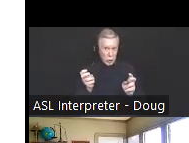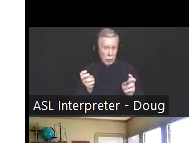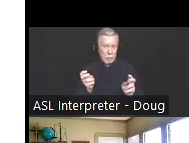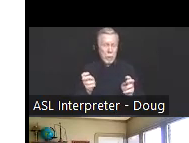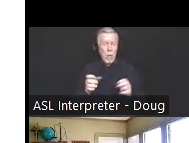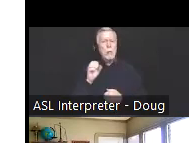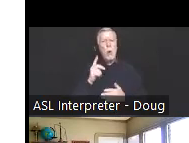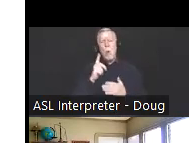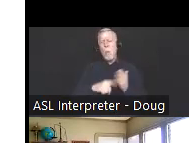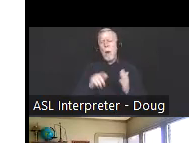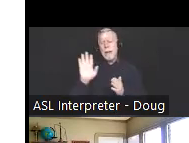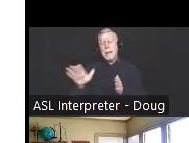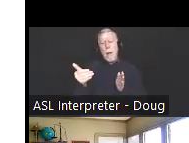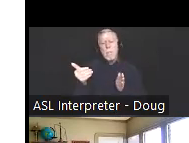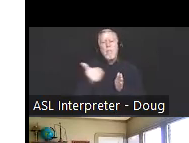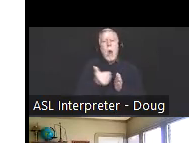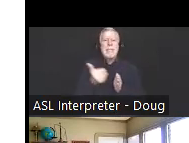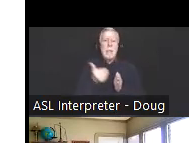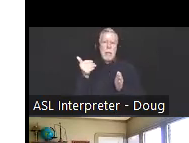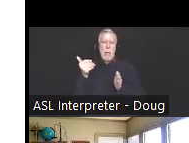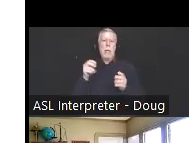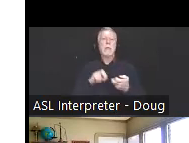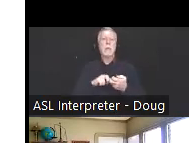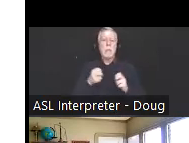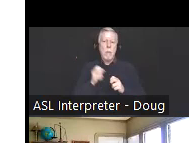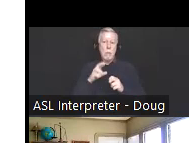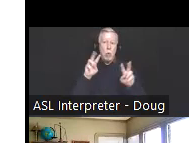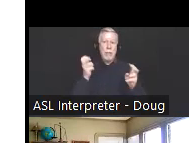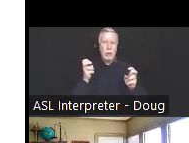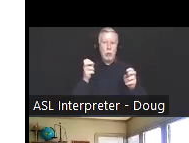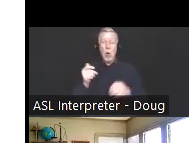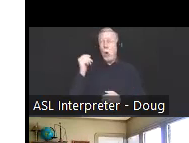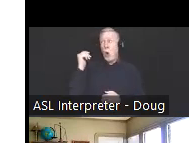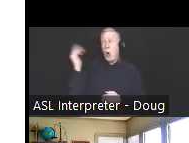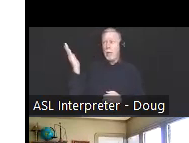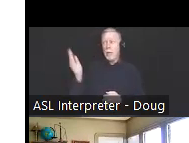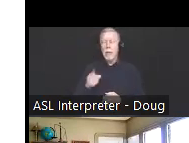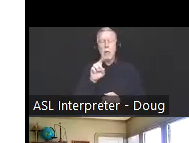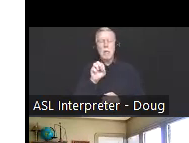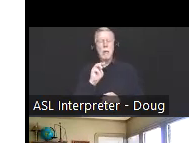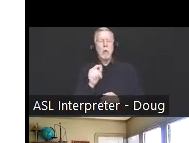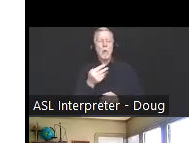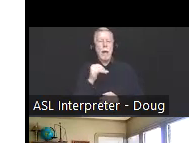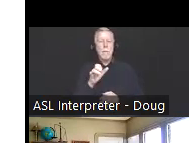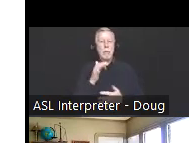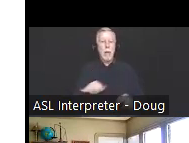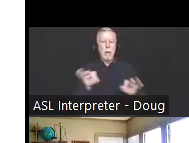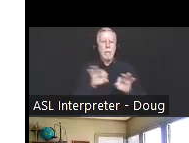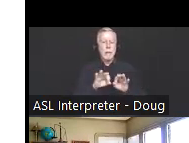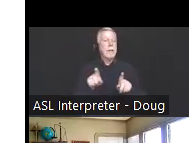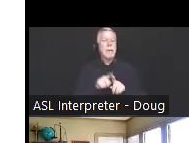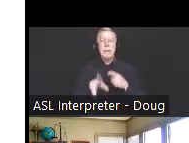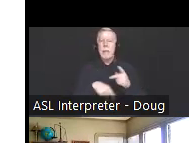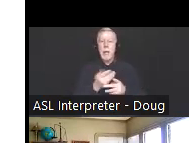their proximity to the problem or issue? Over here, demographic relevance, the same sort of thing. Are